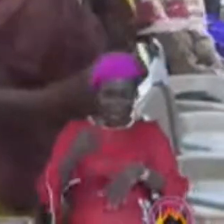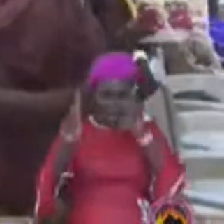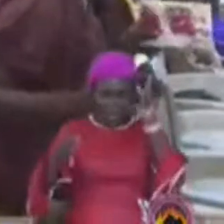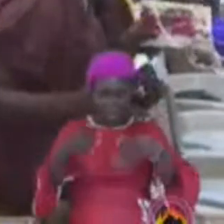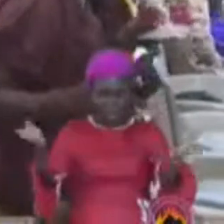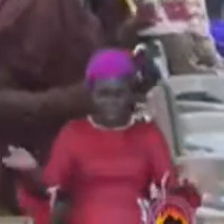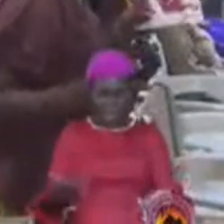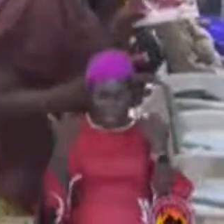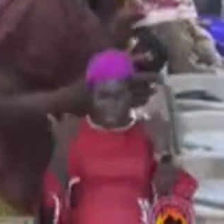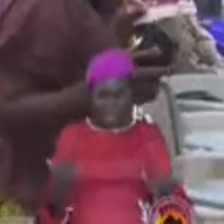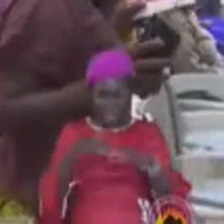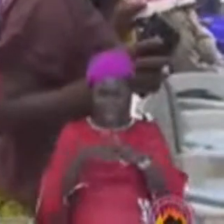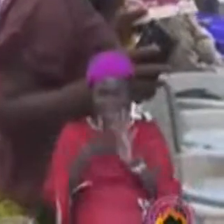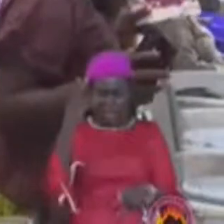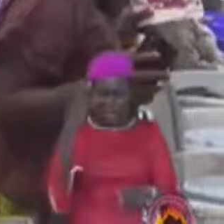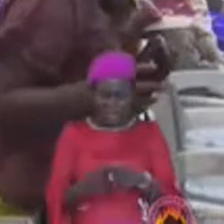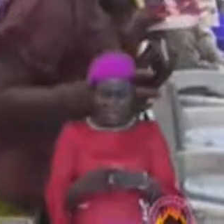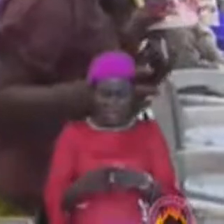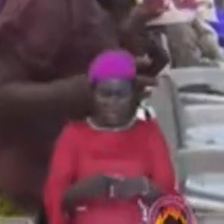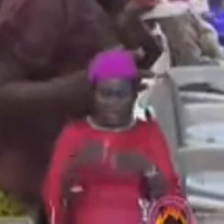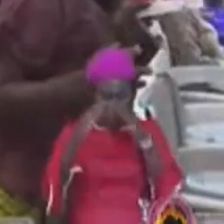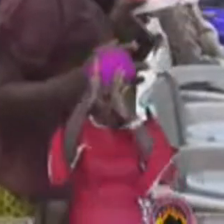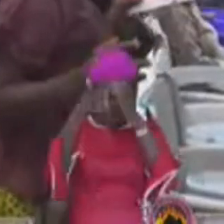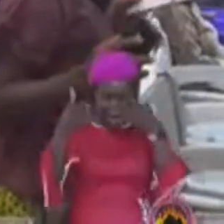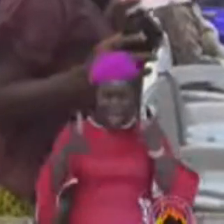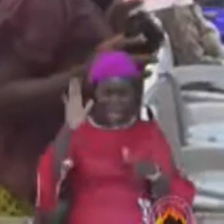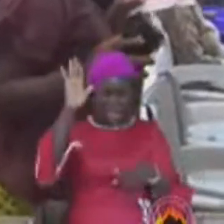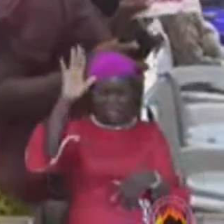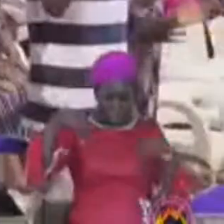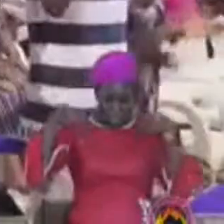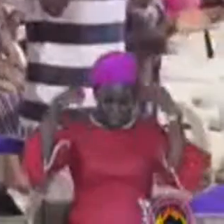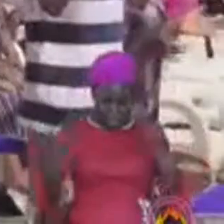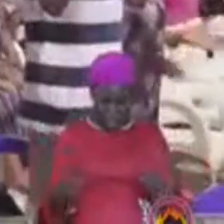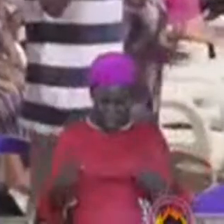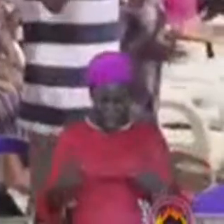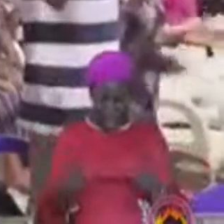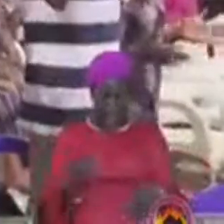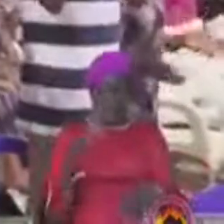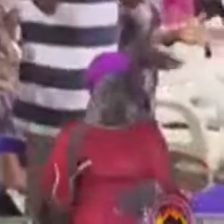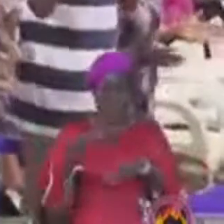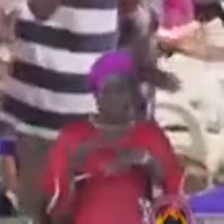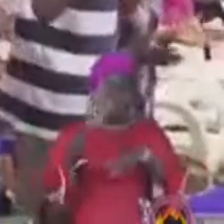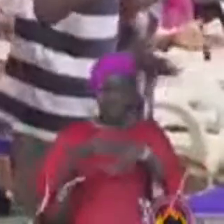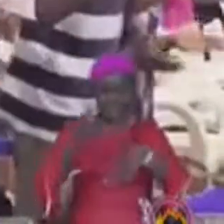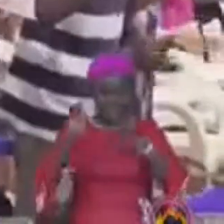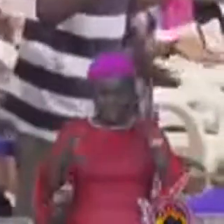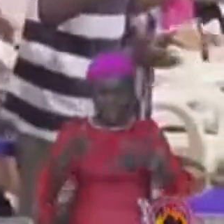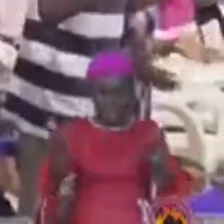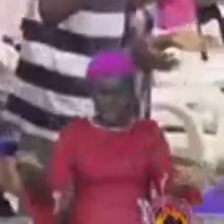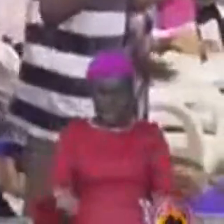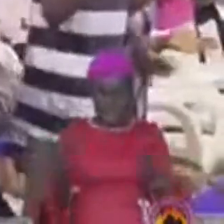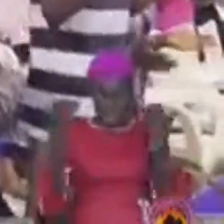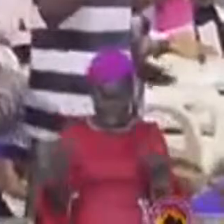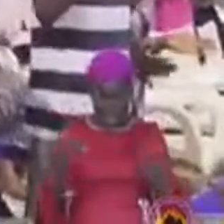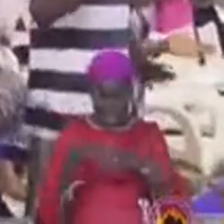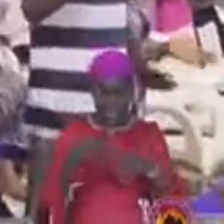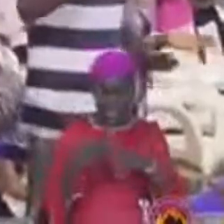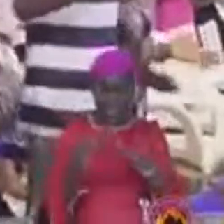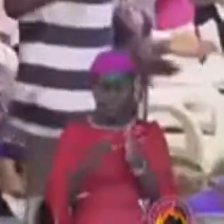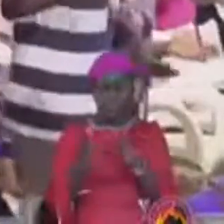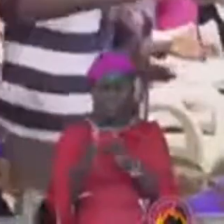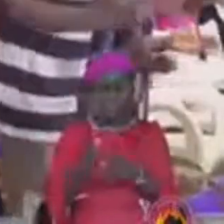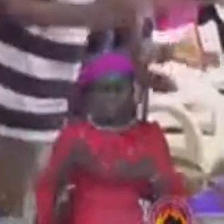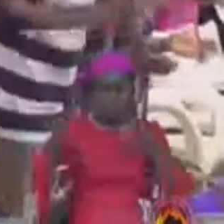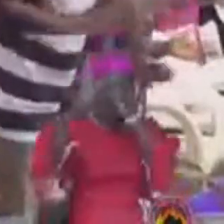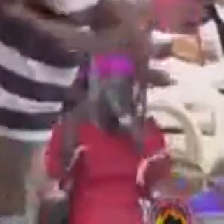the name of Jesus. Father, let your solution power be released upon your people now in the name of Jesus. Father, let your